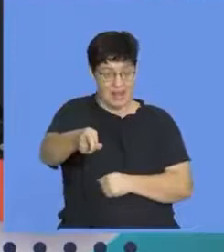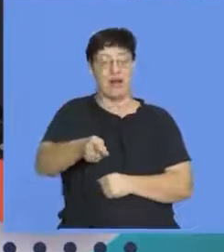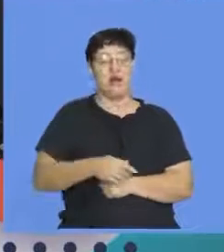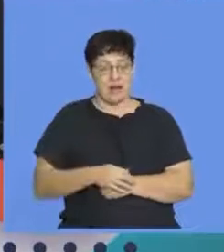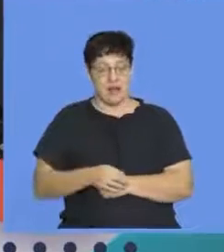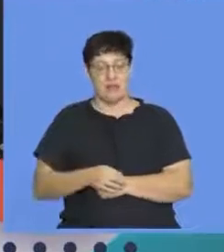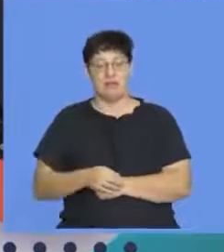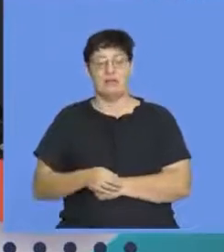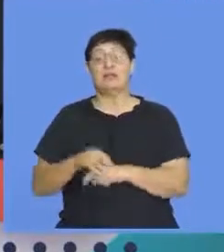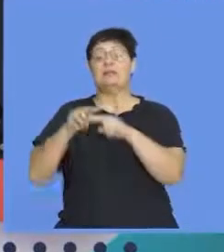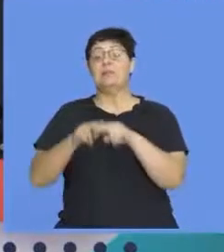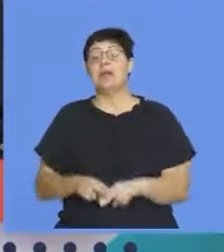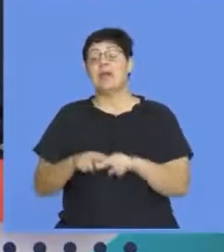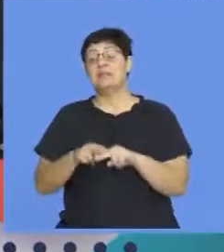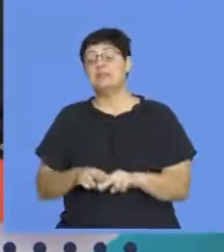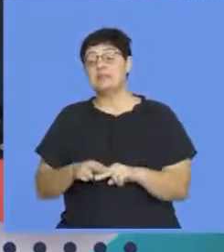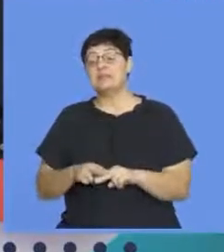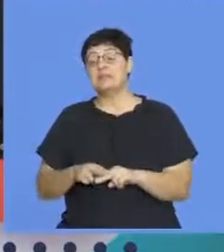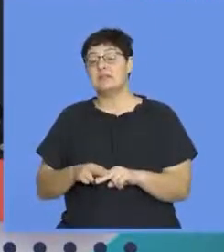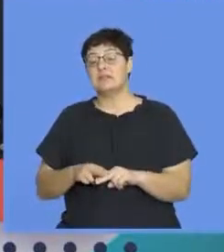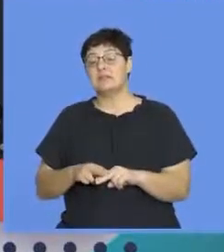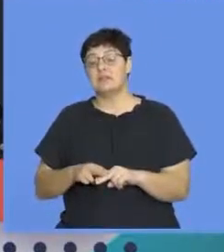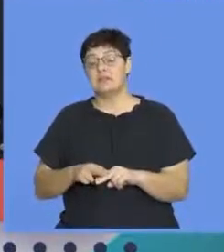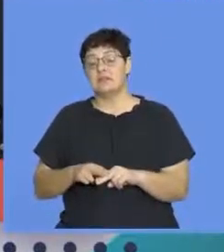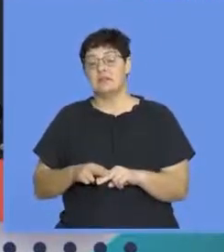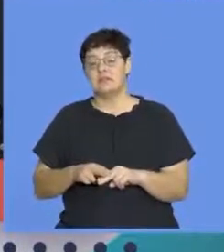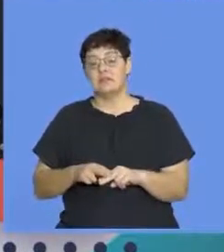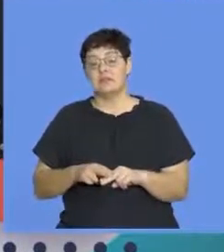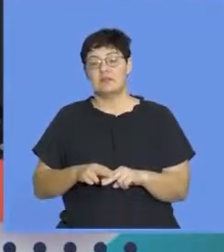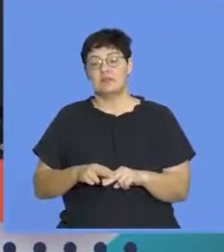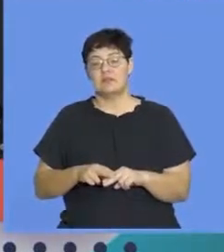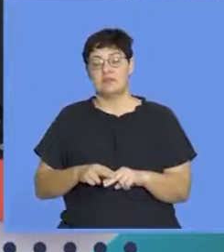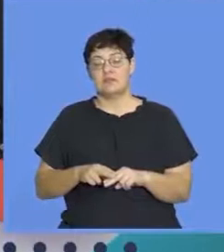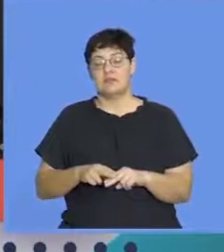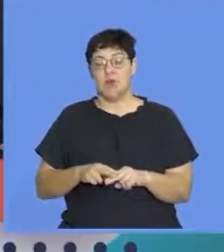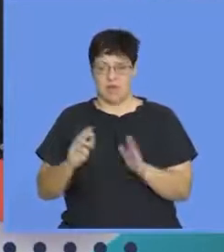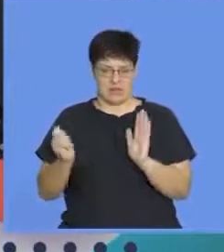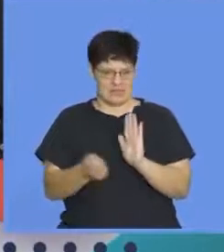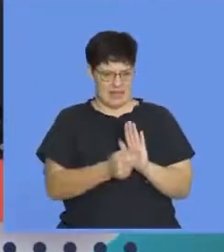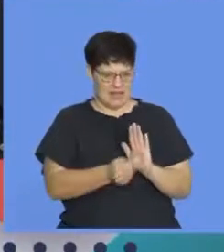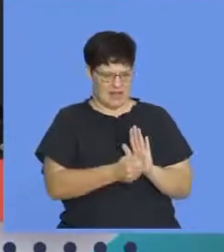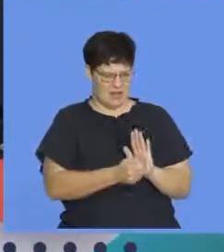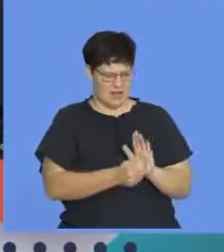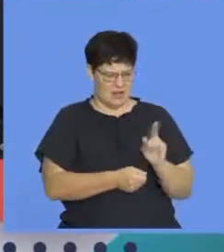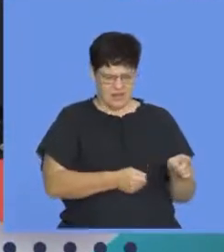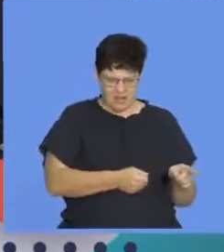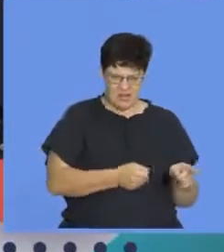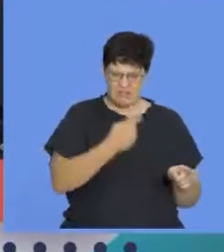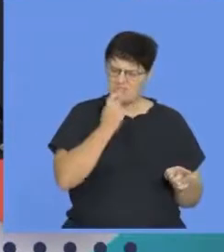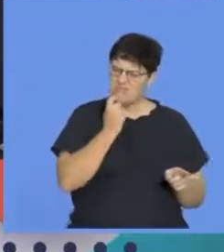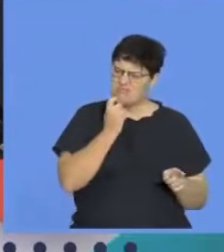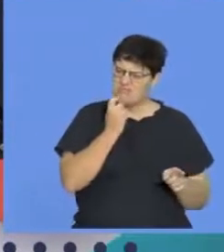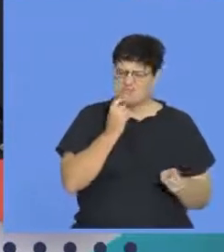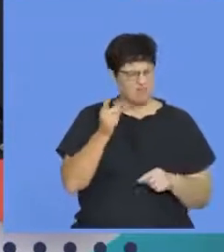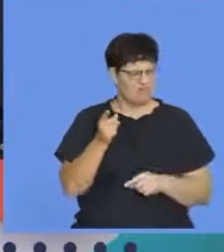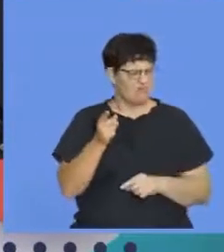be dependent on your sales. Now you must be thinking, as Ashraf got his